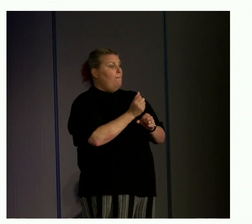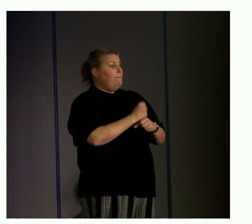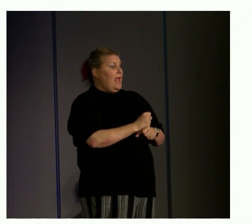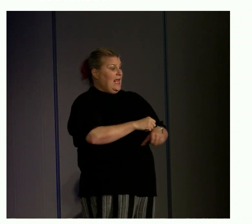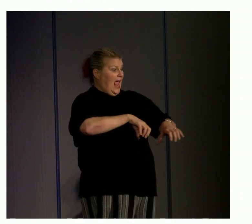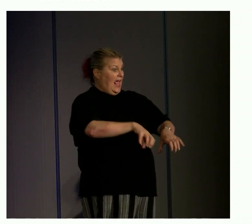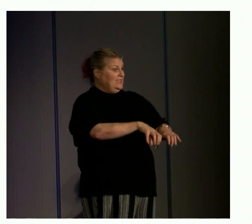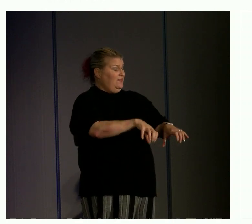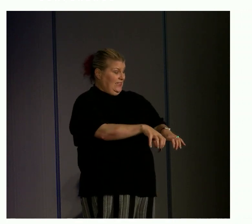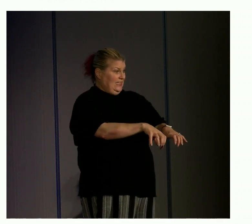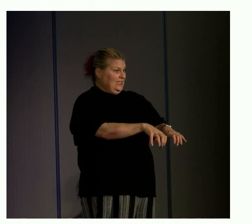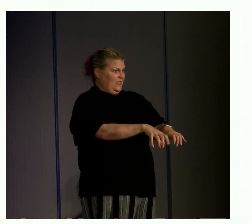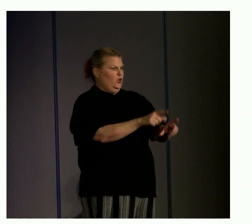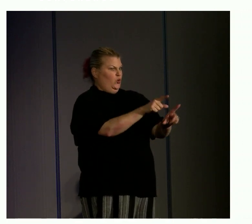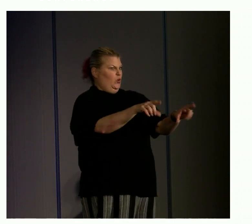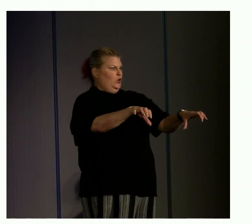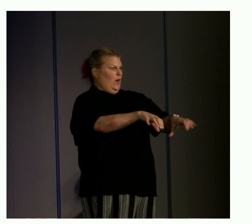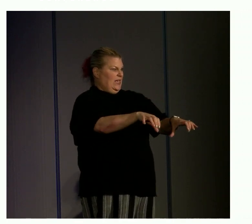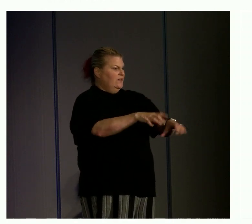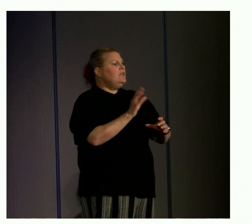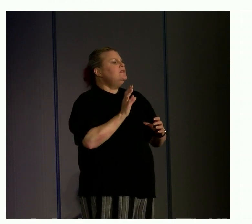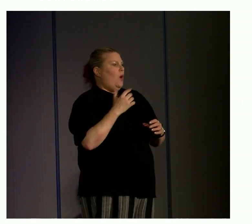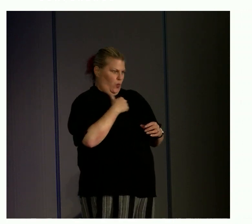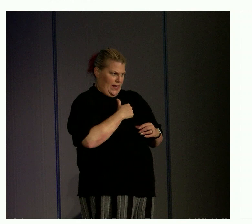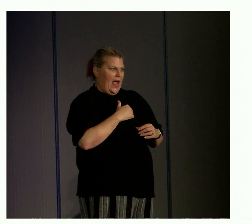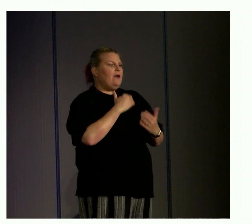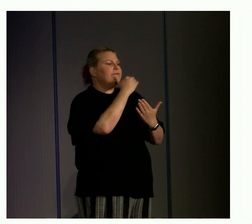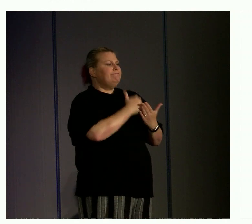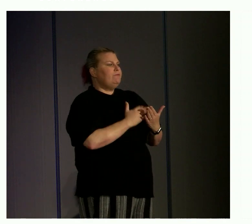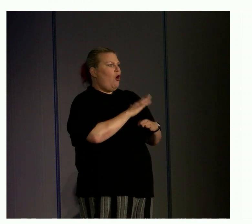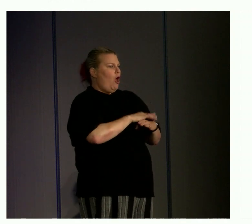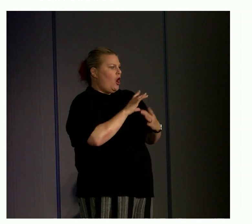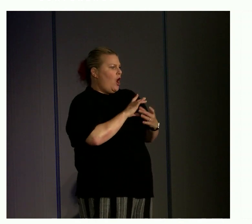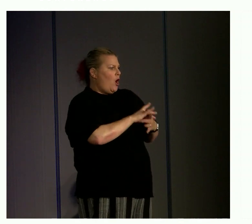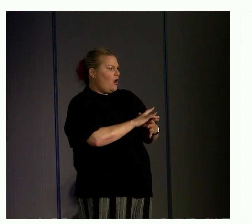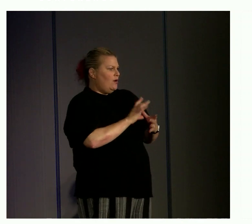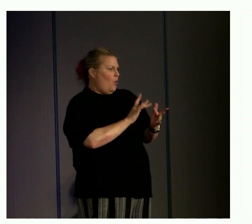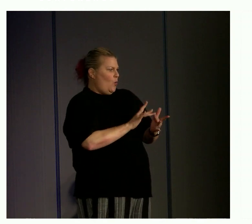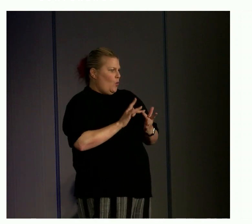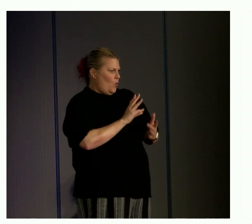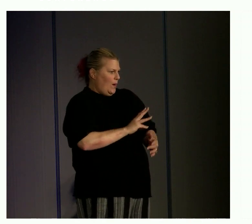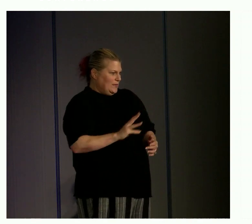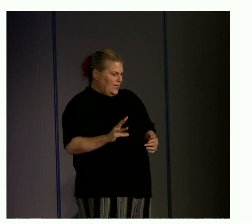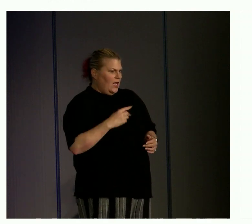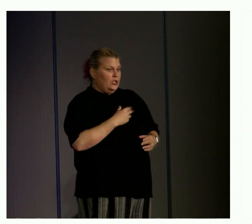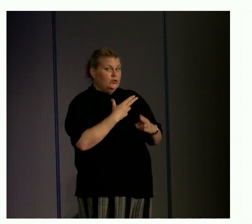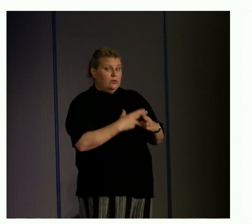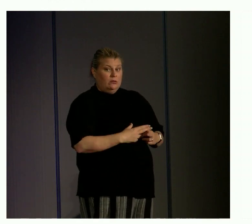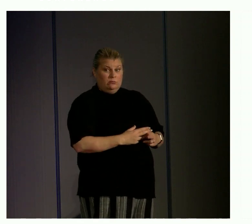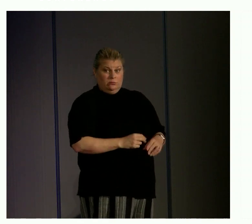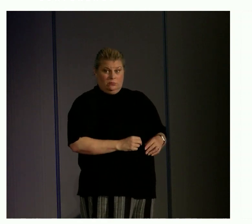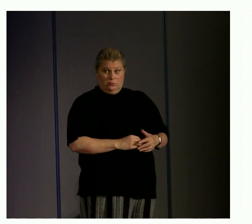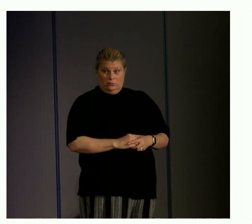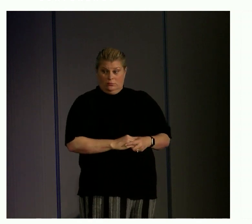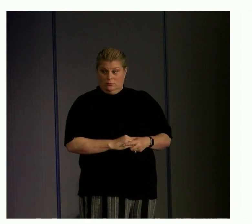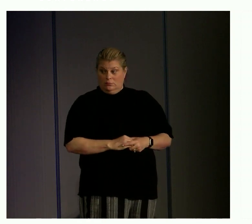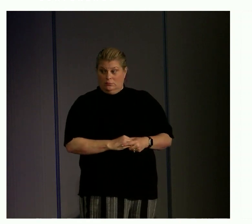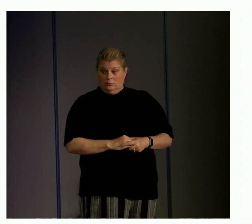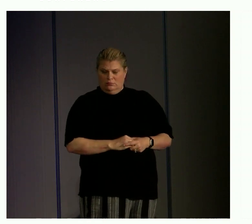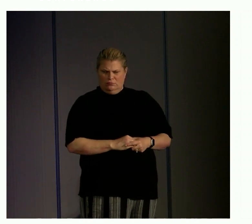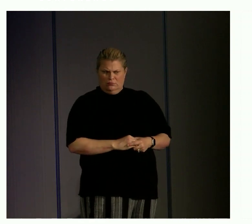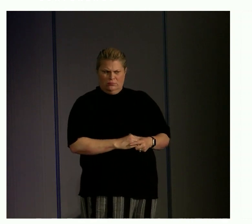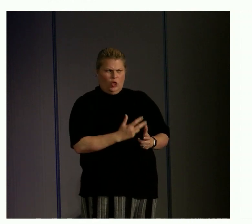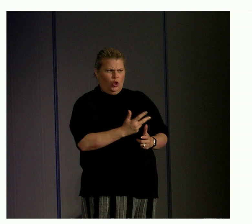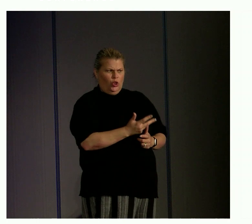activity that is available on the website, and it's called Free the Animals. So